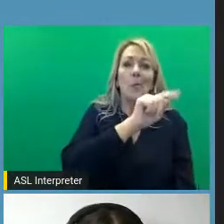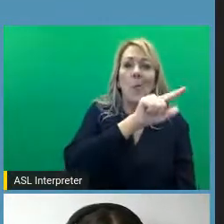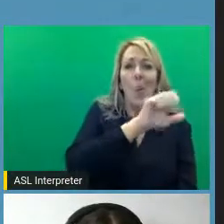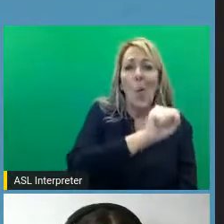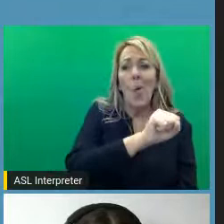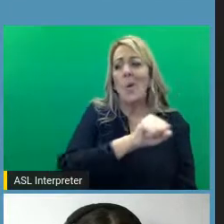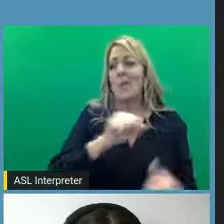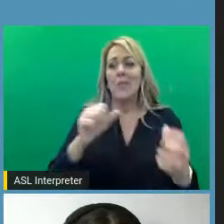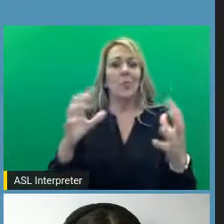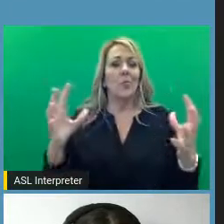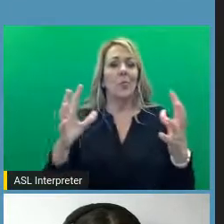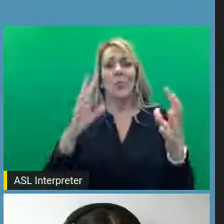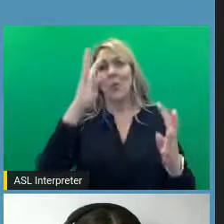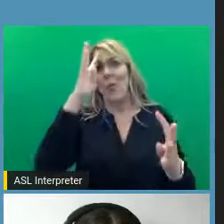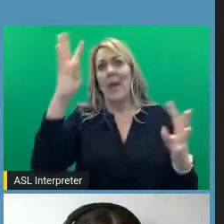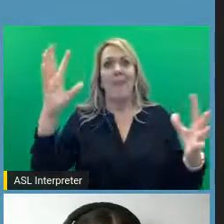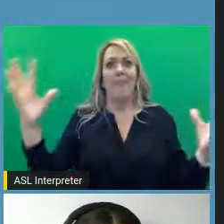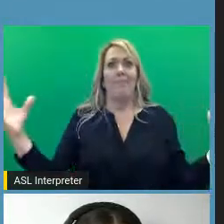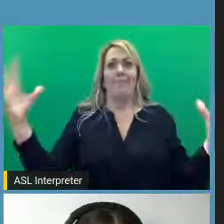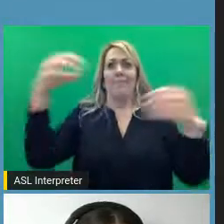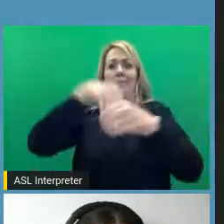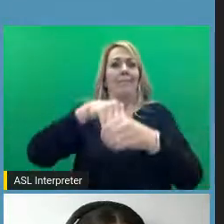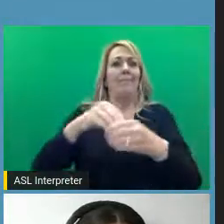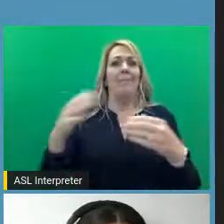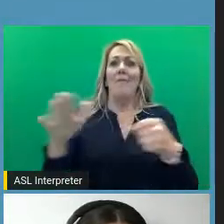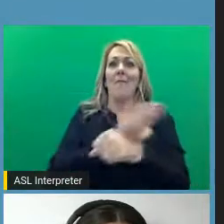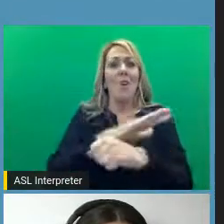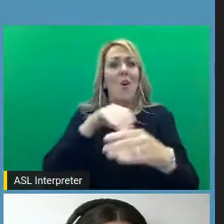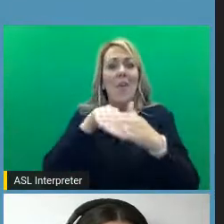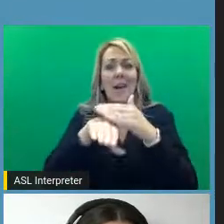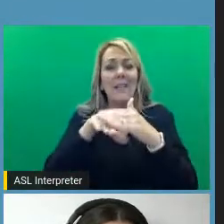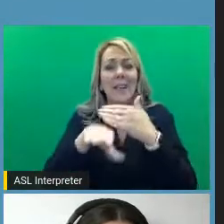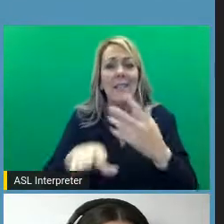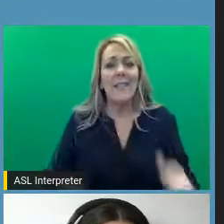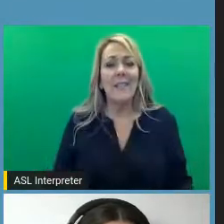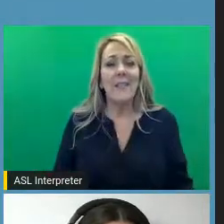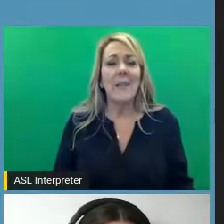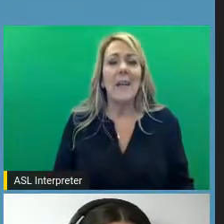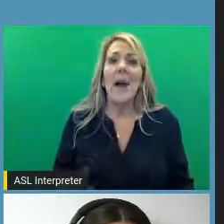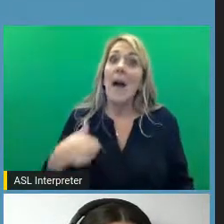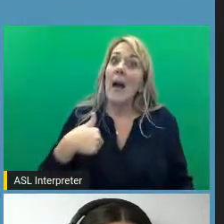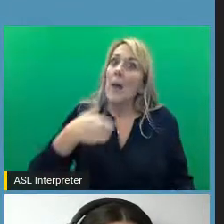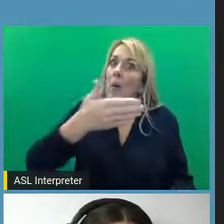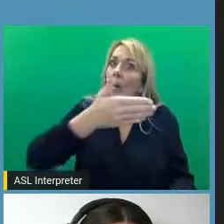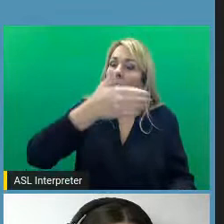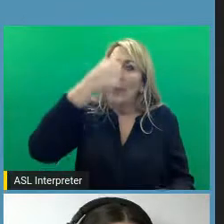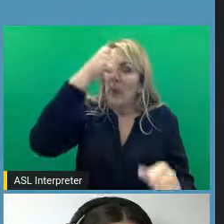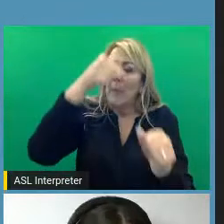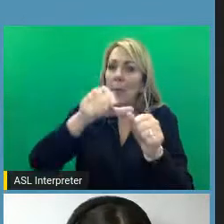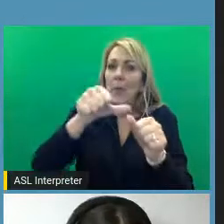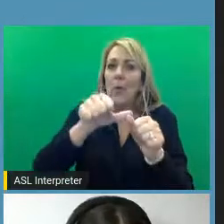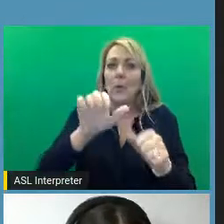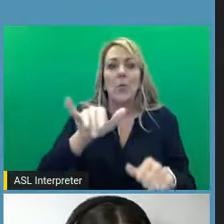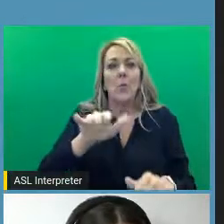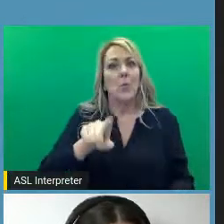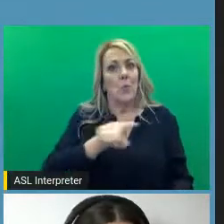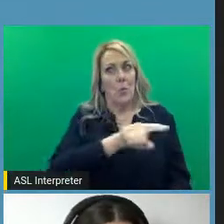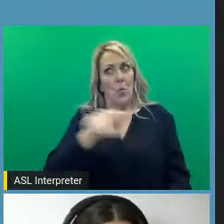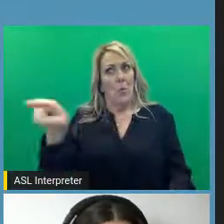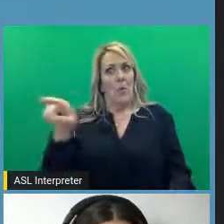most inclusive event that you can. And I didn't want to leave out putting some onus on your